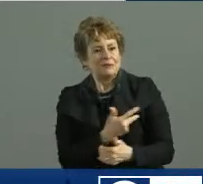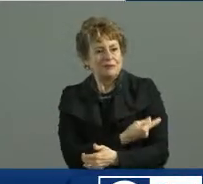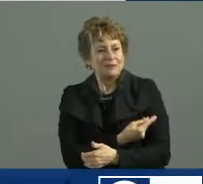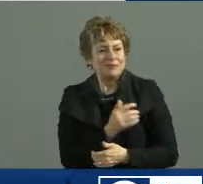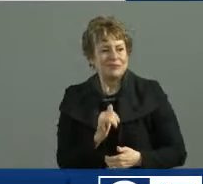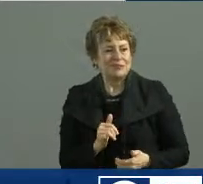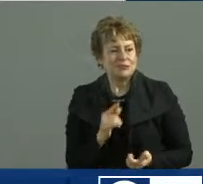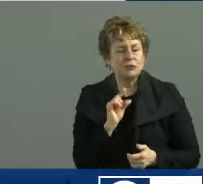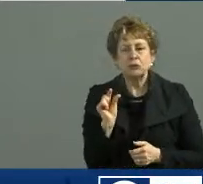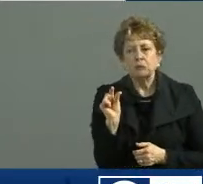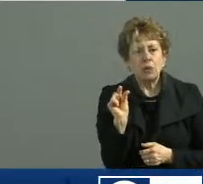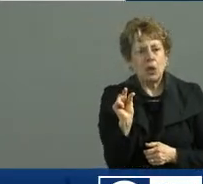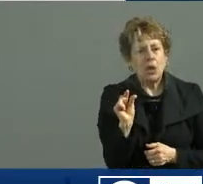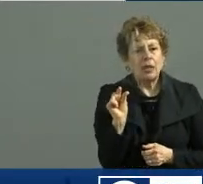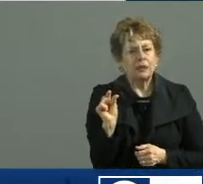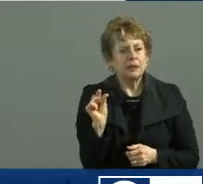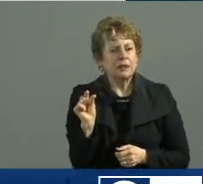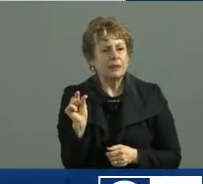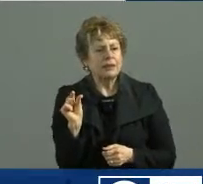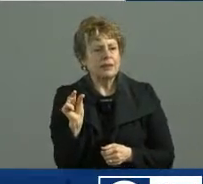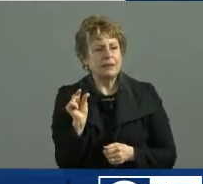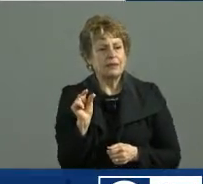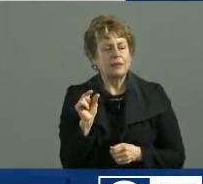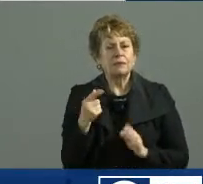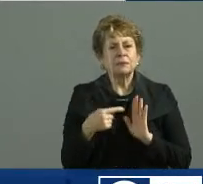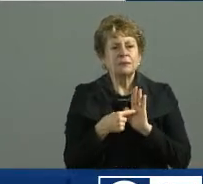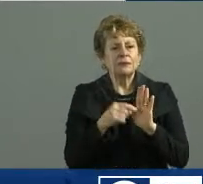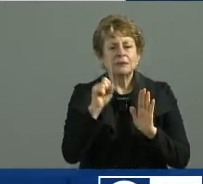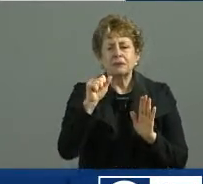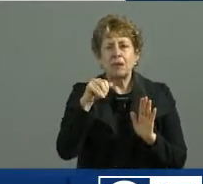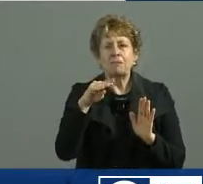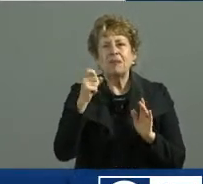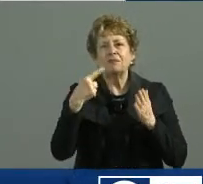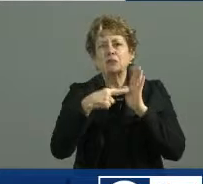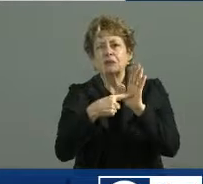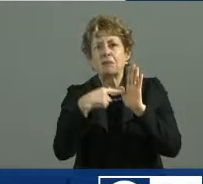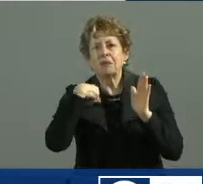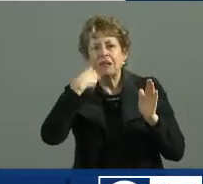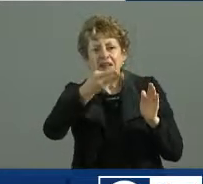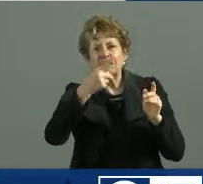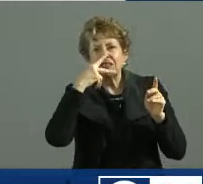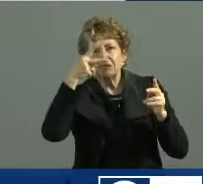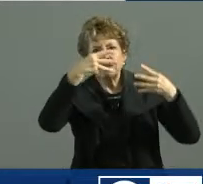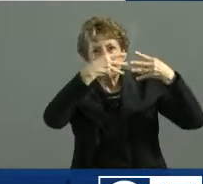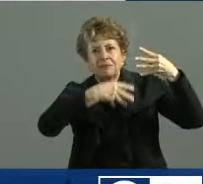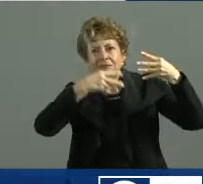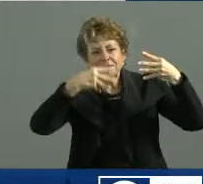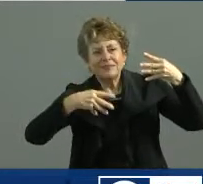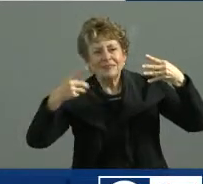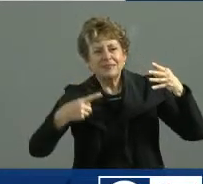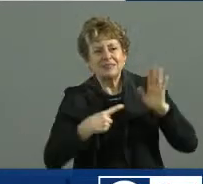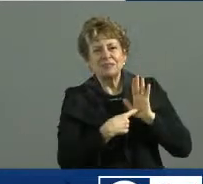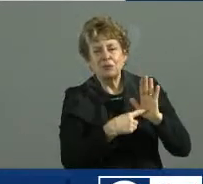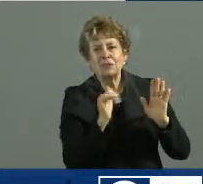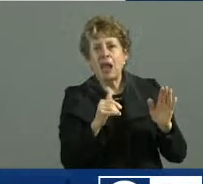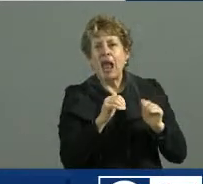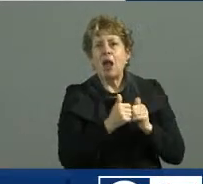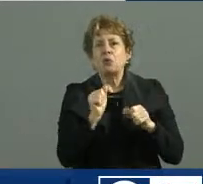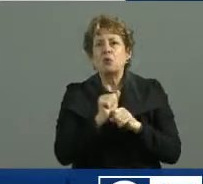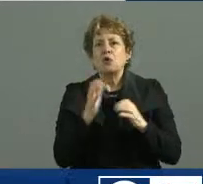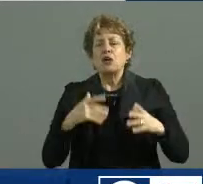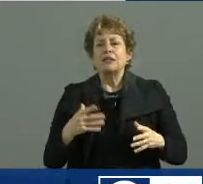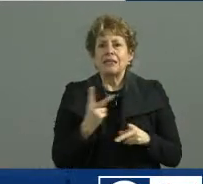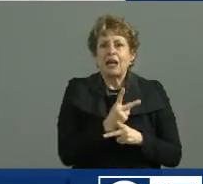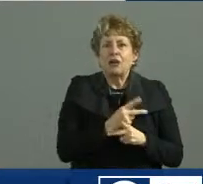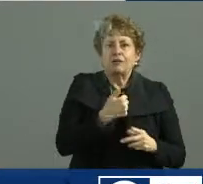sample of the very many assets that we will have available to healthcare workers and healthcare facilities,